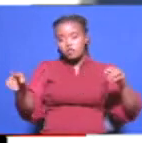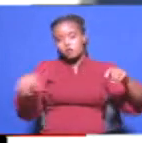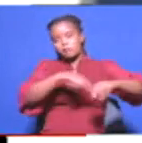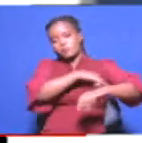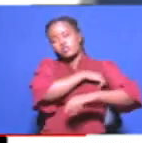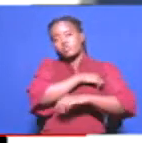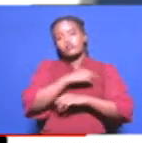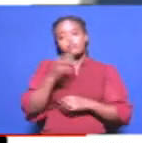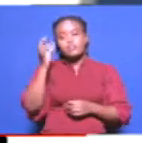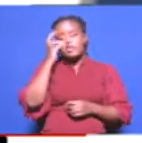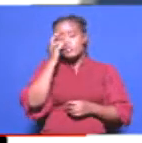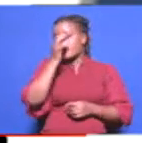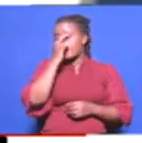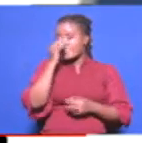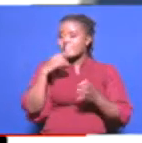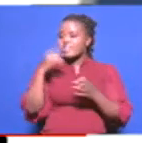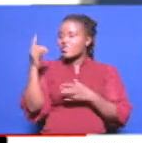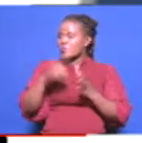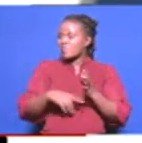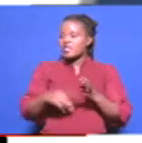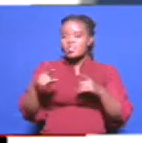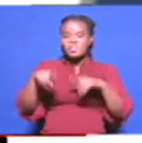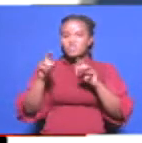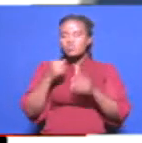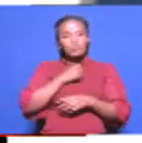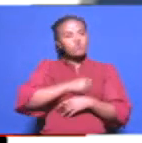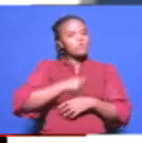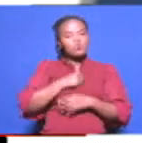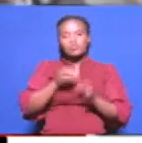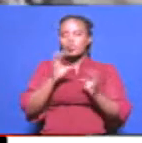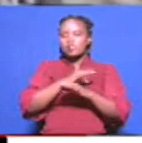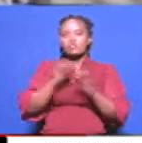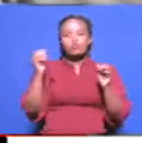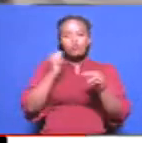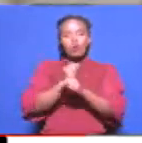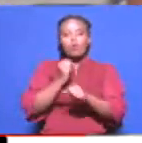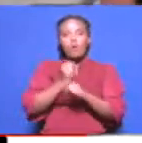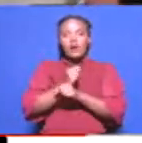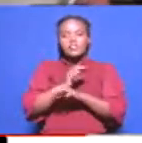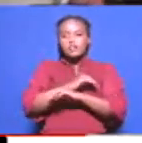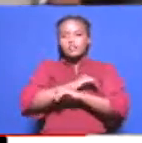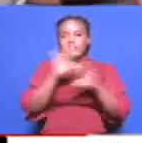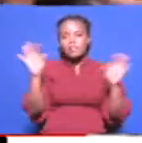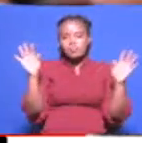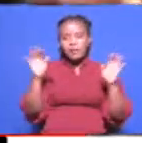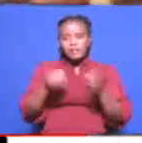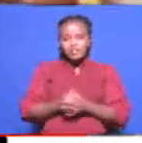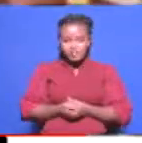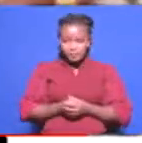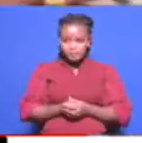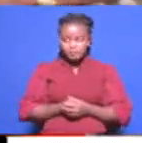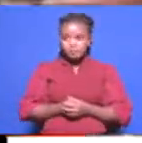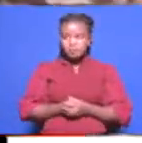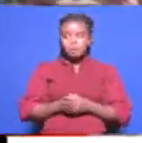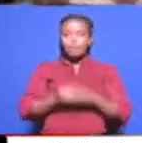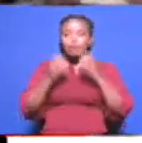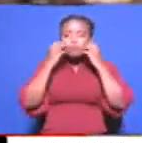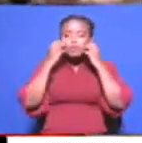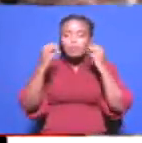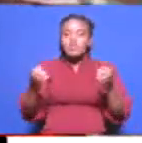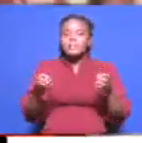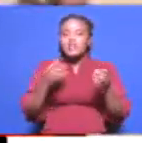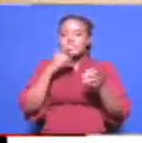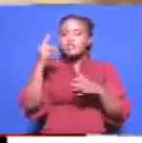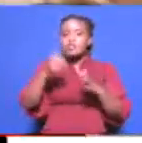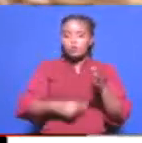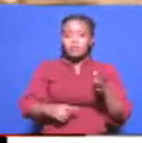said he has no apologies for discharging his duties. Dr. Matiang'i said his ministry will continue to